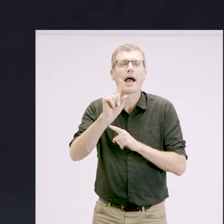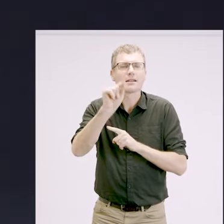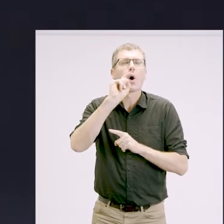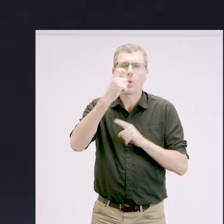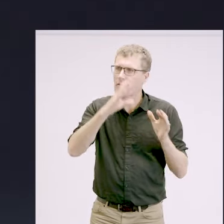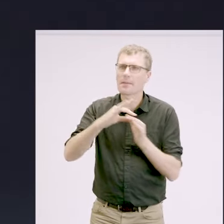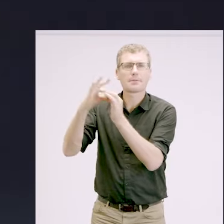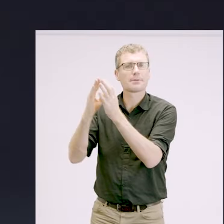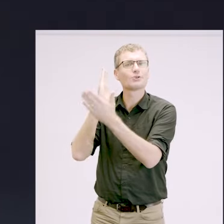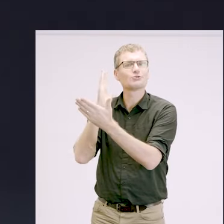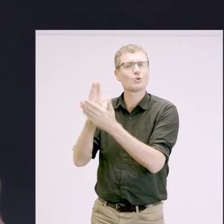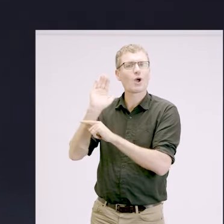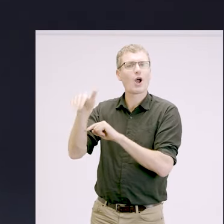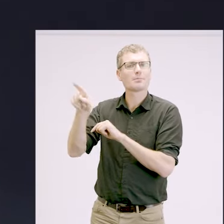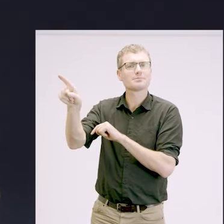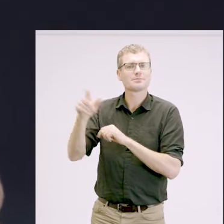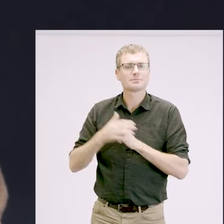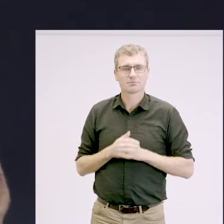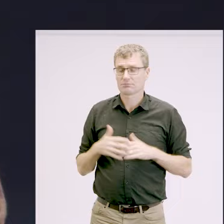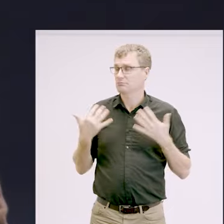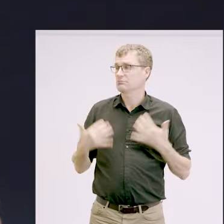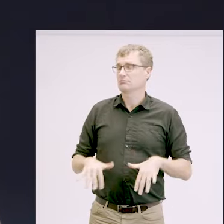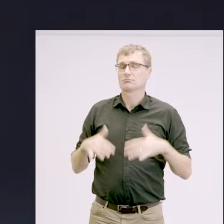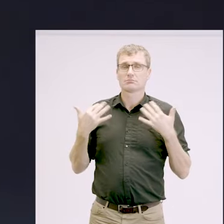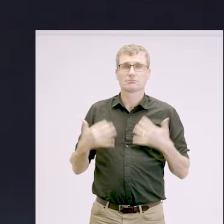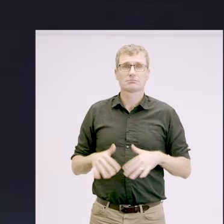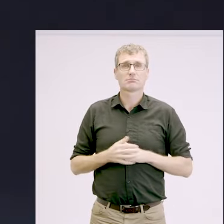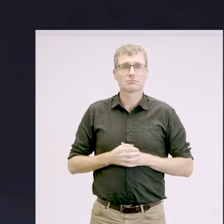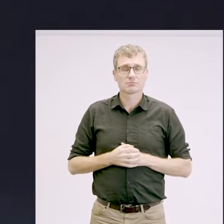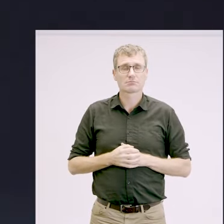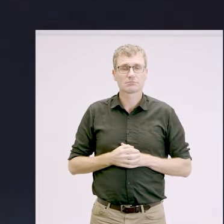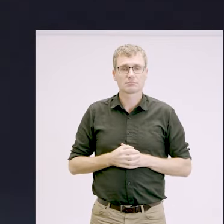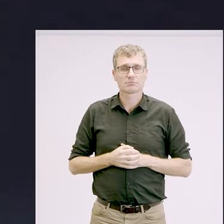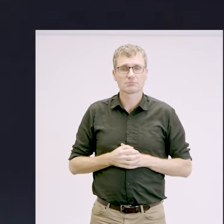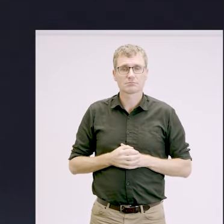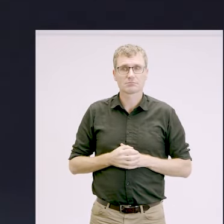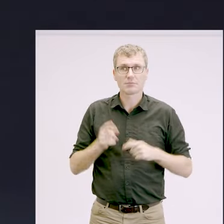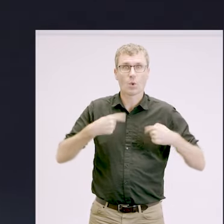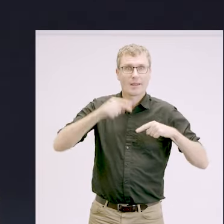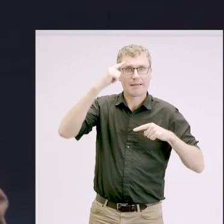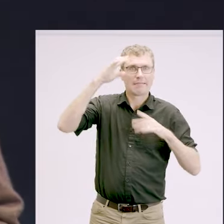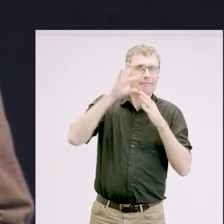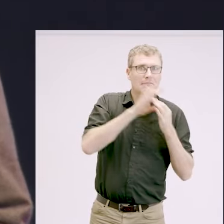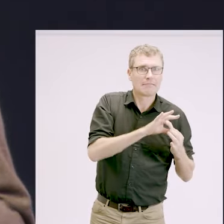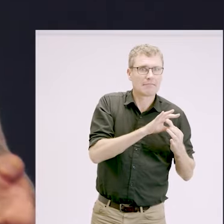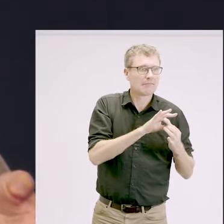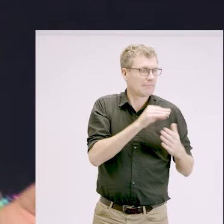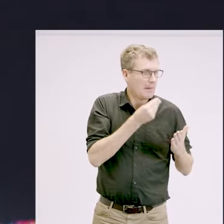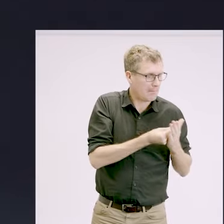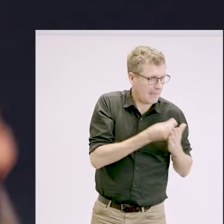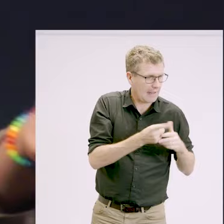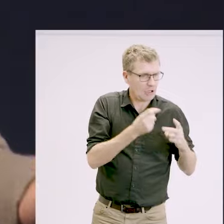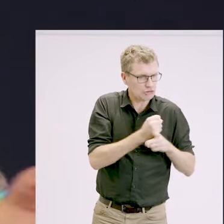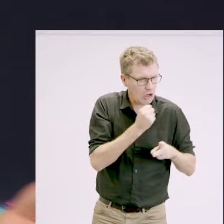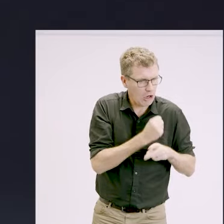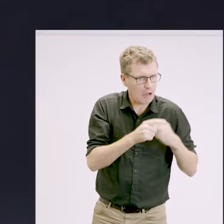country, on our way to a true home. Isn't it kind of a jarring thought given how much we think about, you know, our